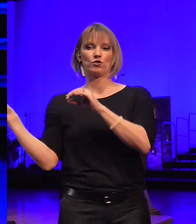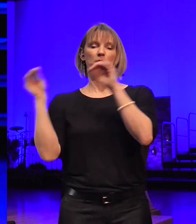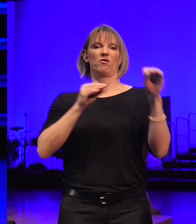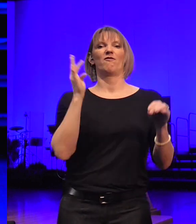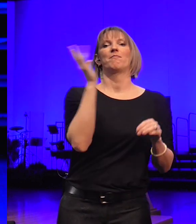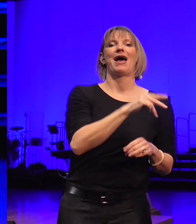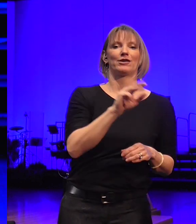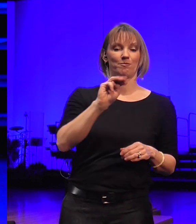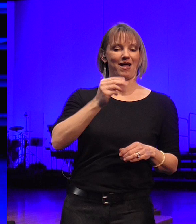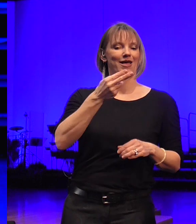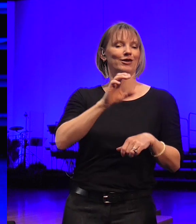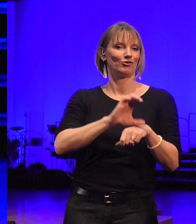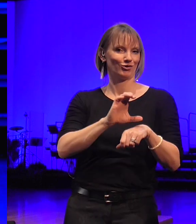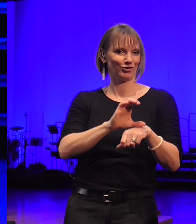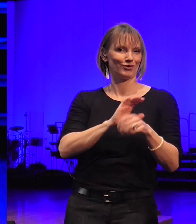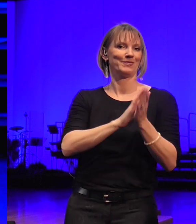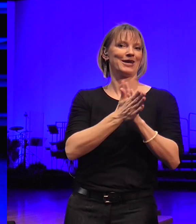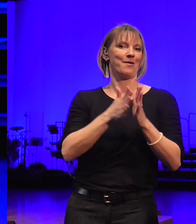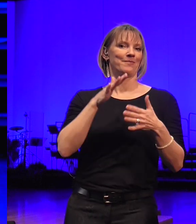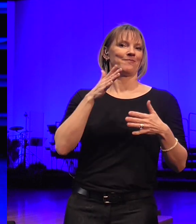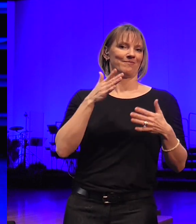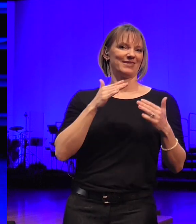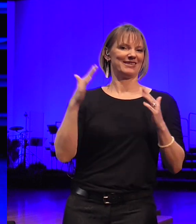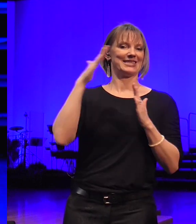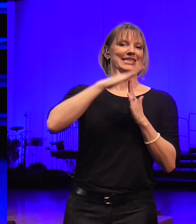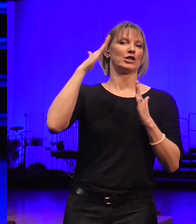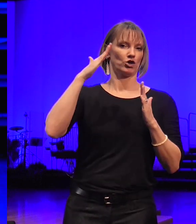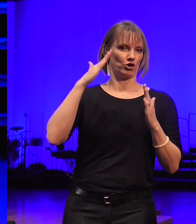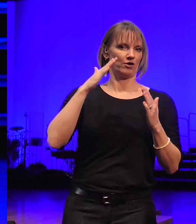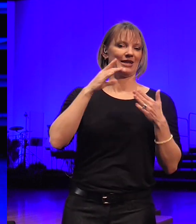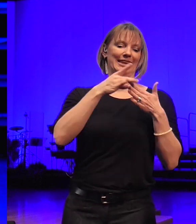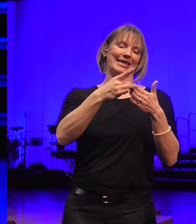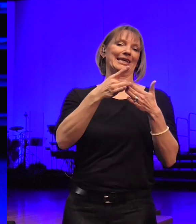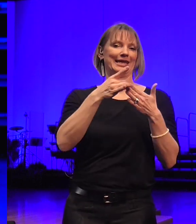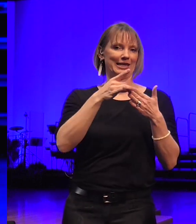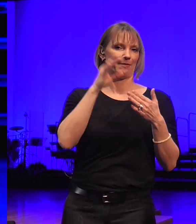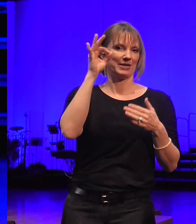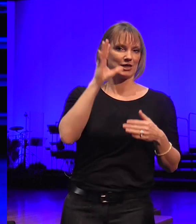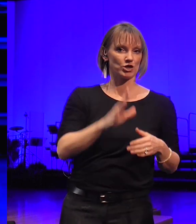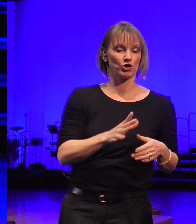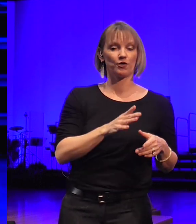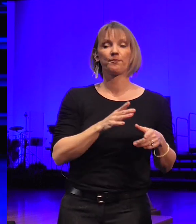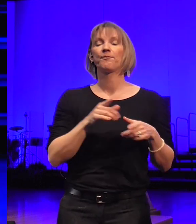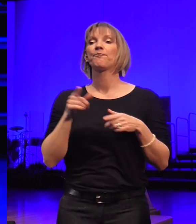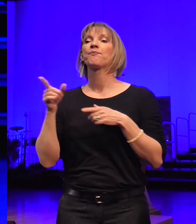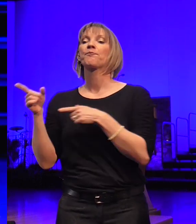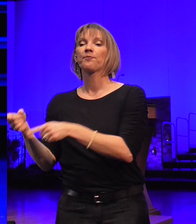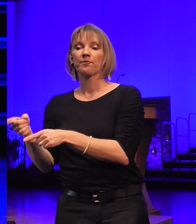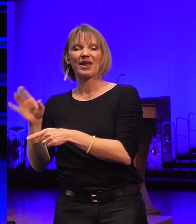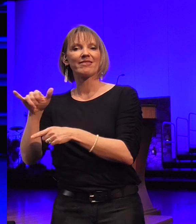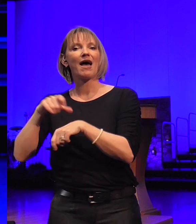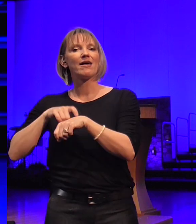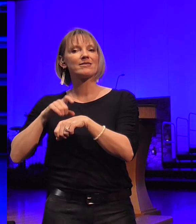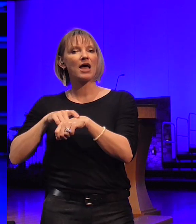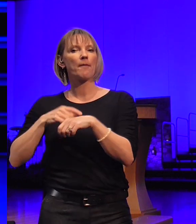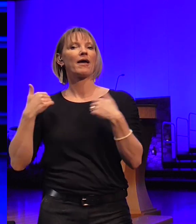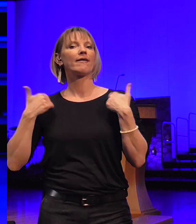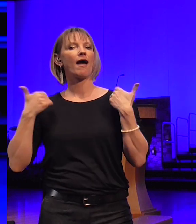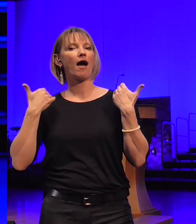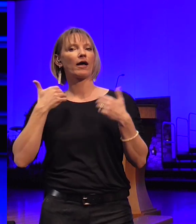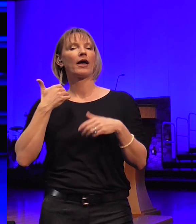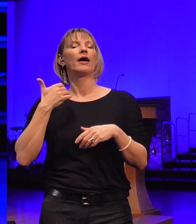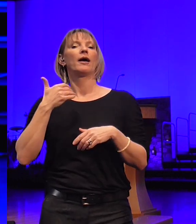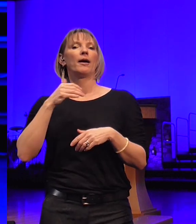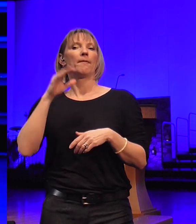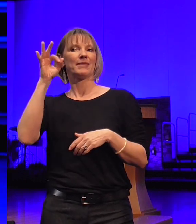Church to be the senior minister. And at that church at that time, there was a young, in her late 20s, minister by the name of